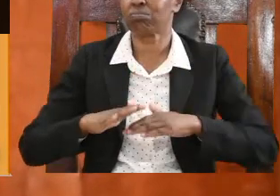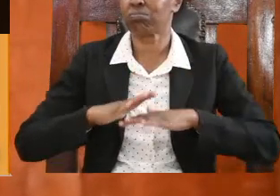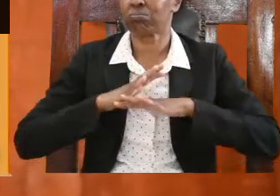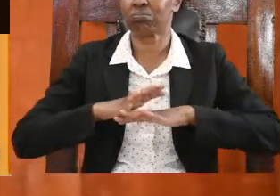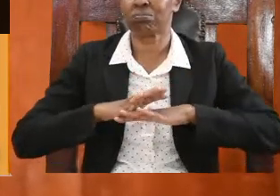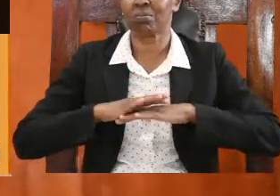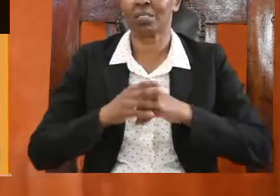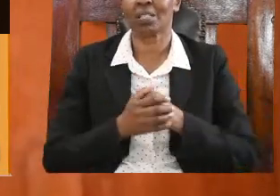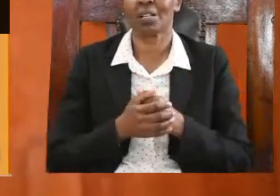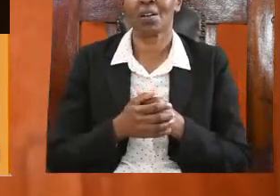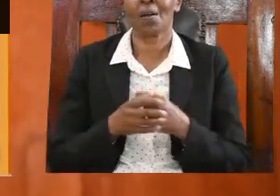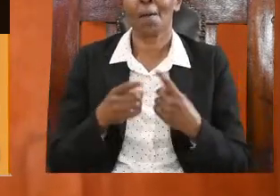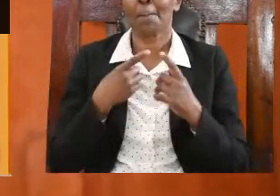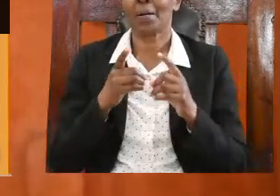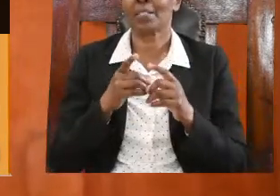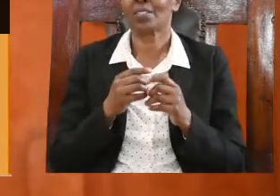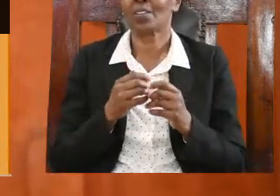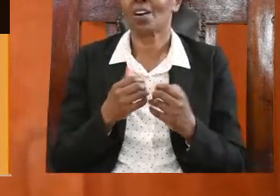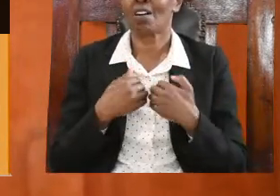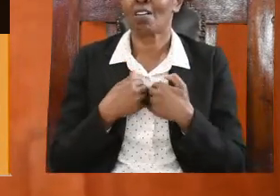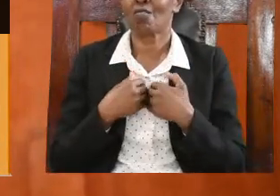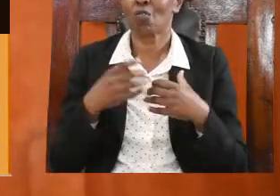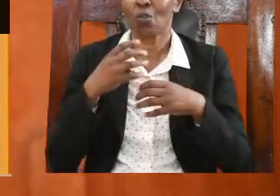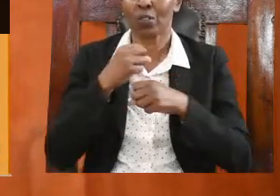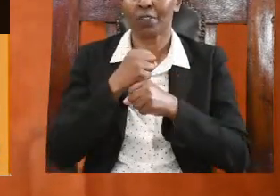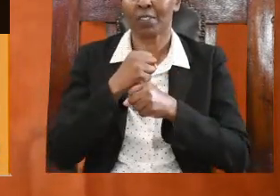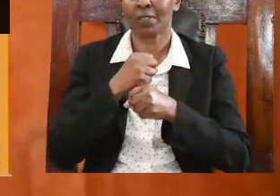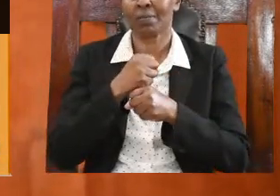But the well-grounded confidence